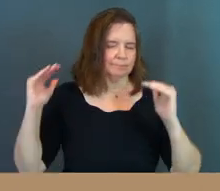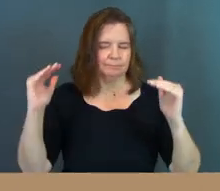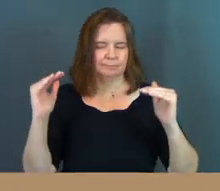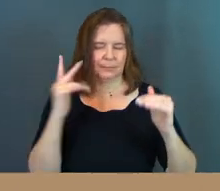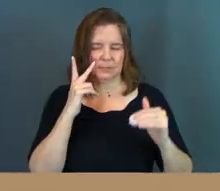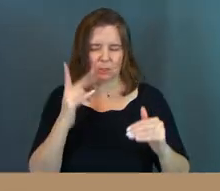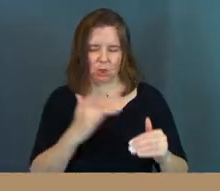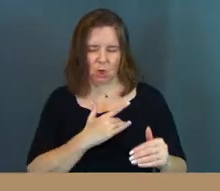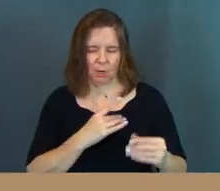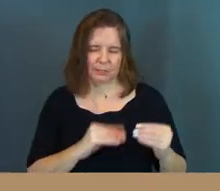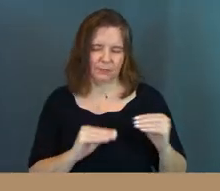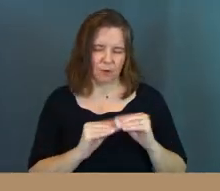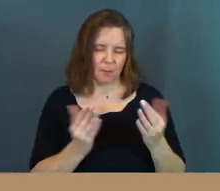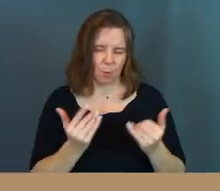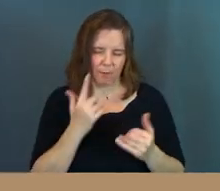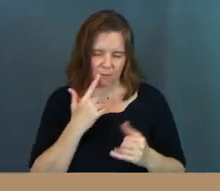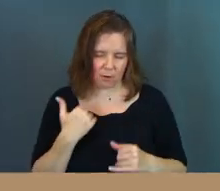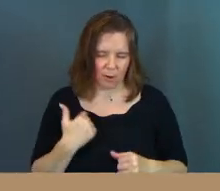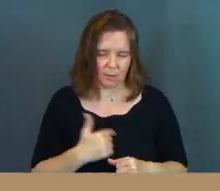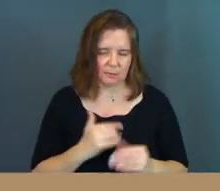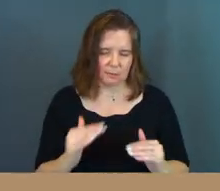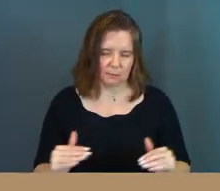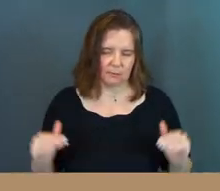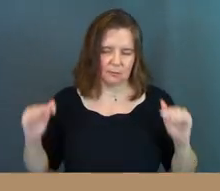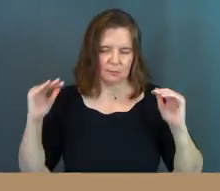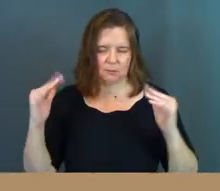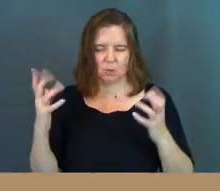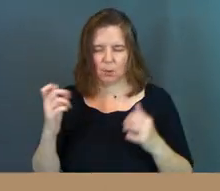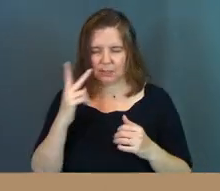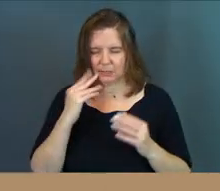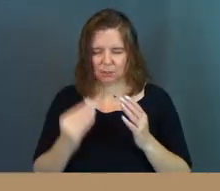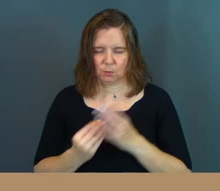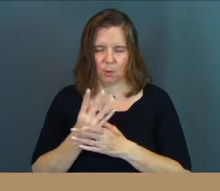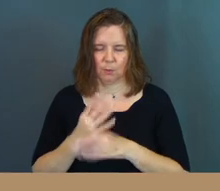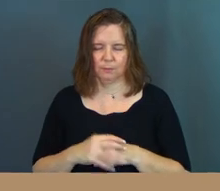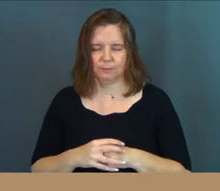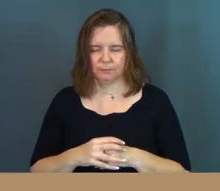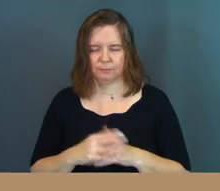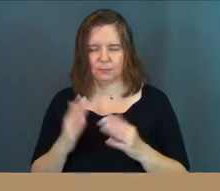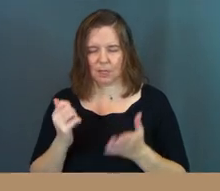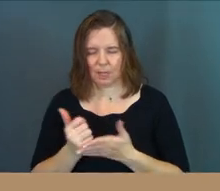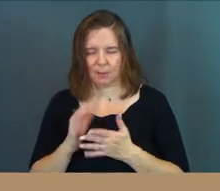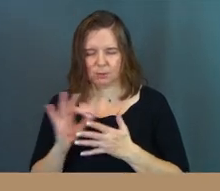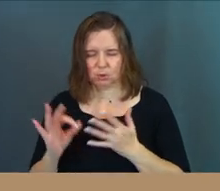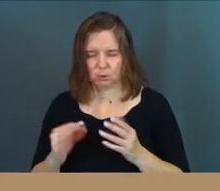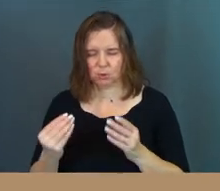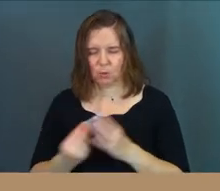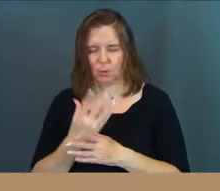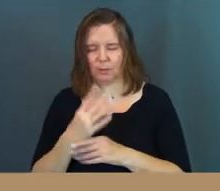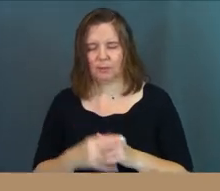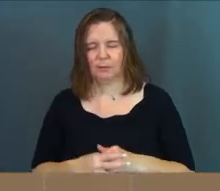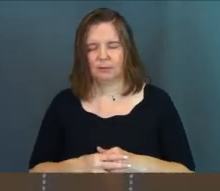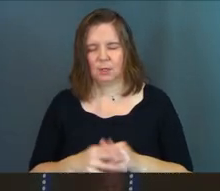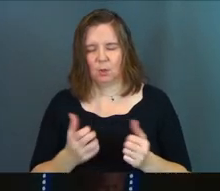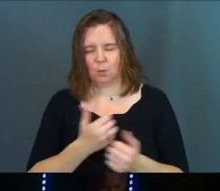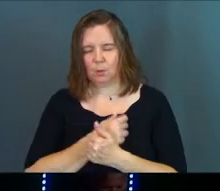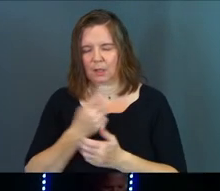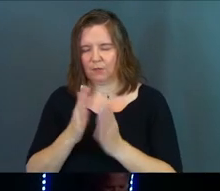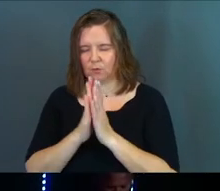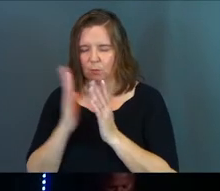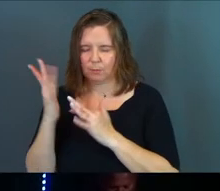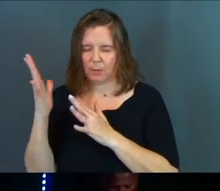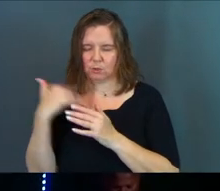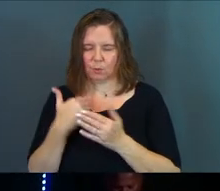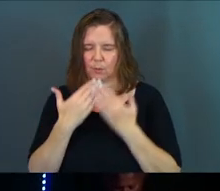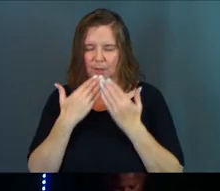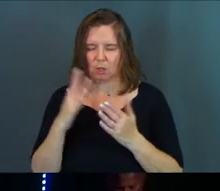that we see your heart is for more for us. You want to see us grow. So help us to choose growth. We love you, we praise